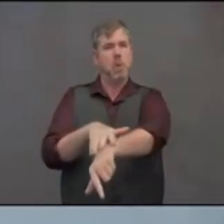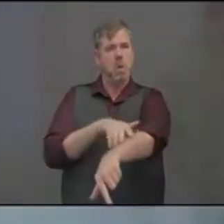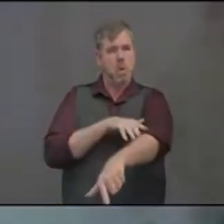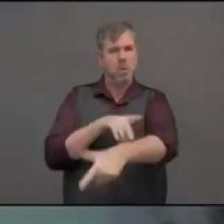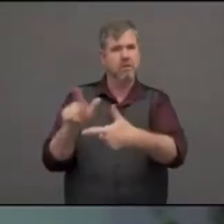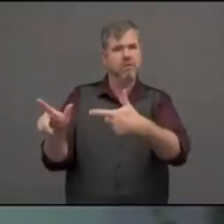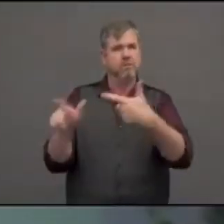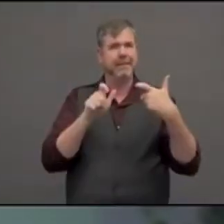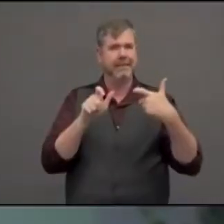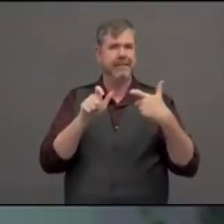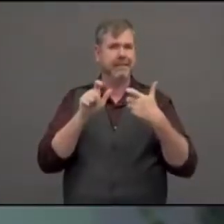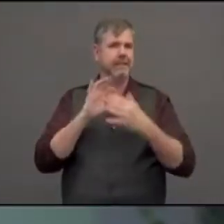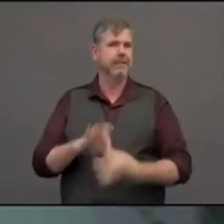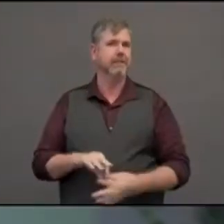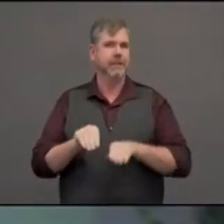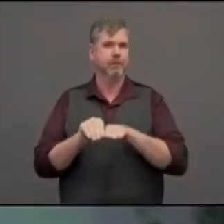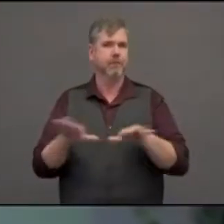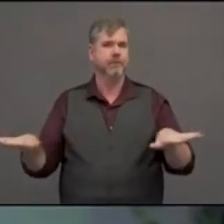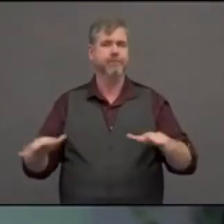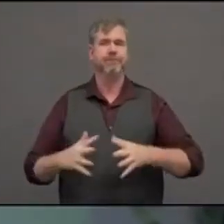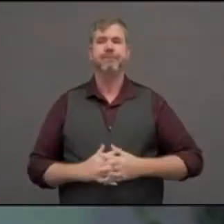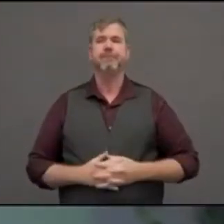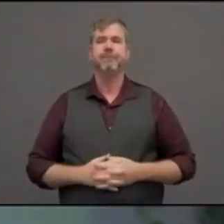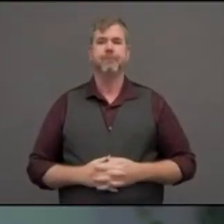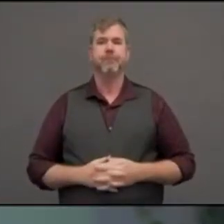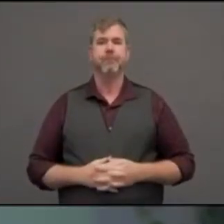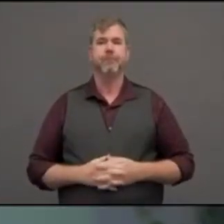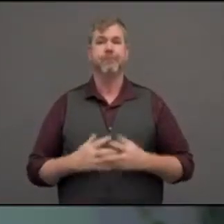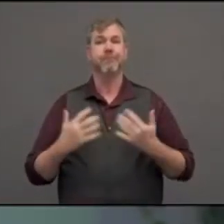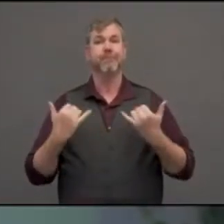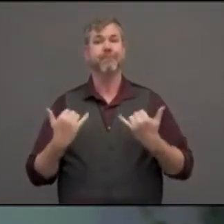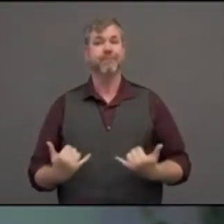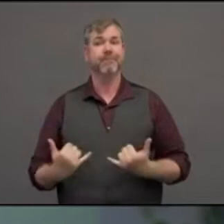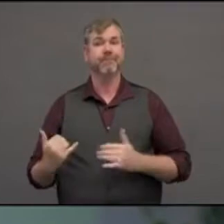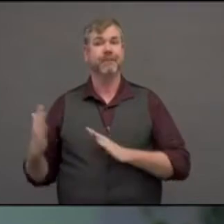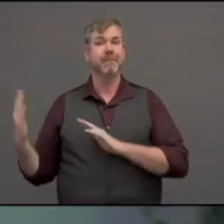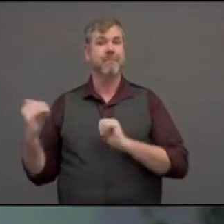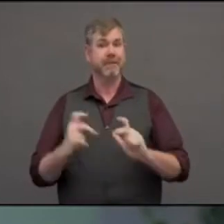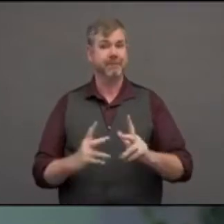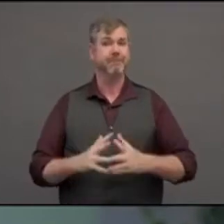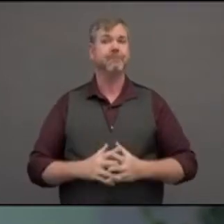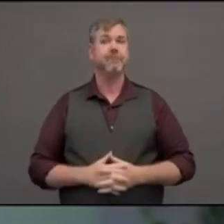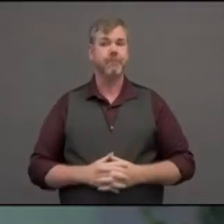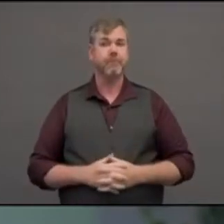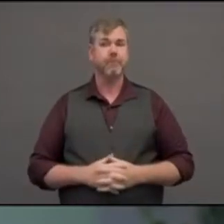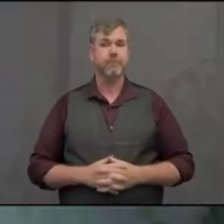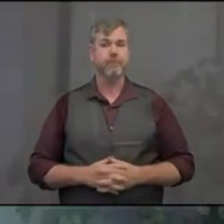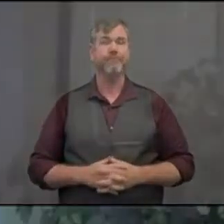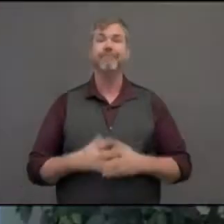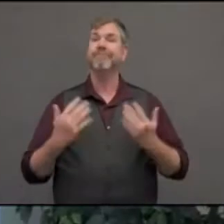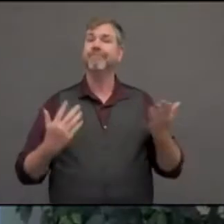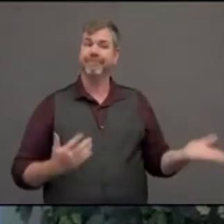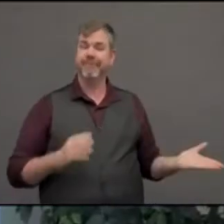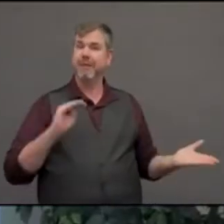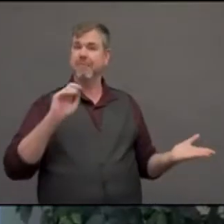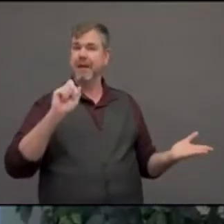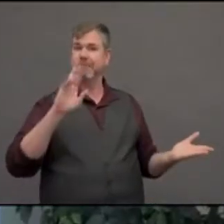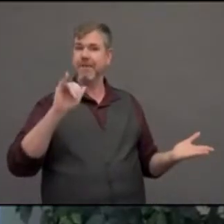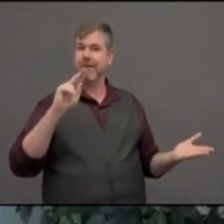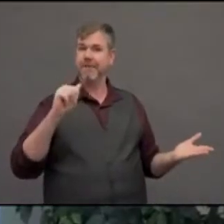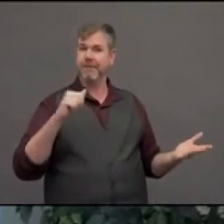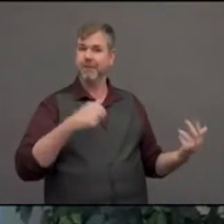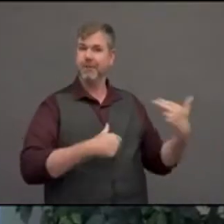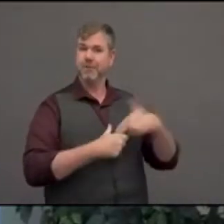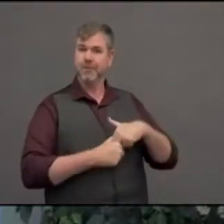All right, we are back here, and I am joined now by Mariana Moles. She is Public Communications Officer here at the county's